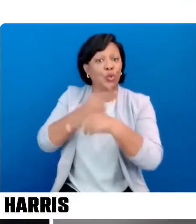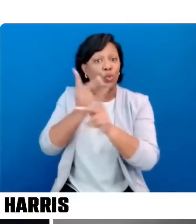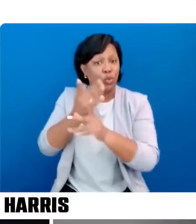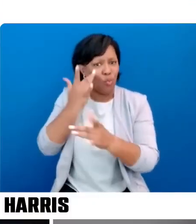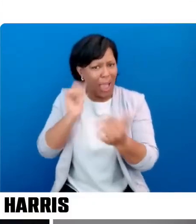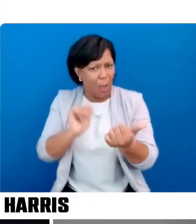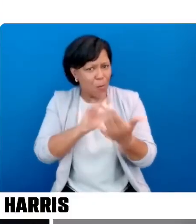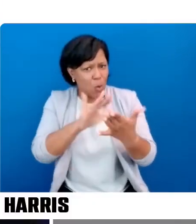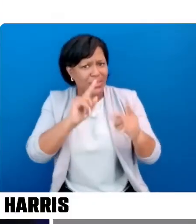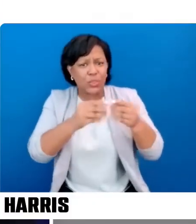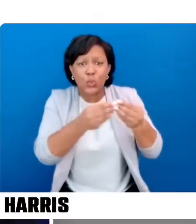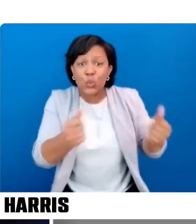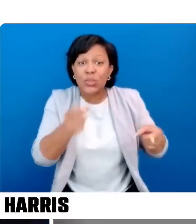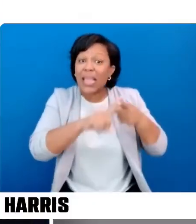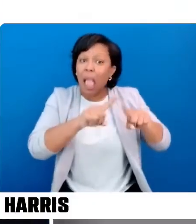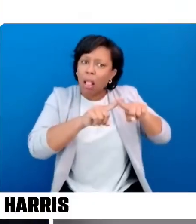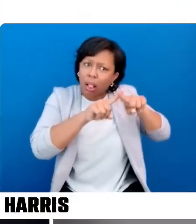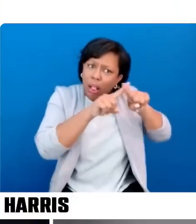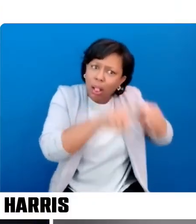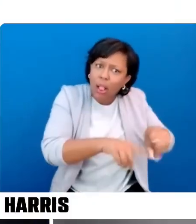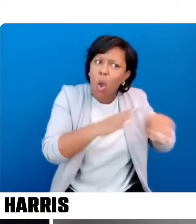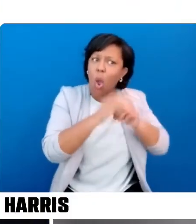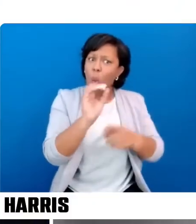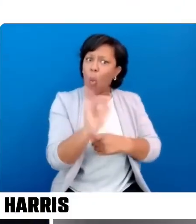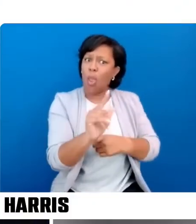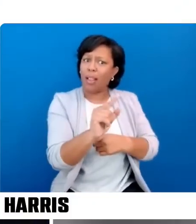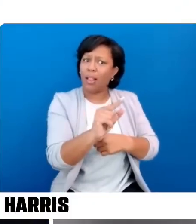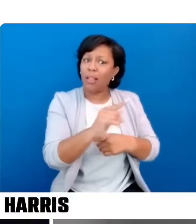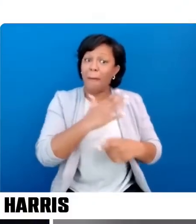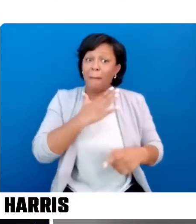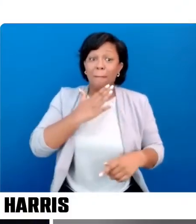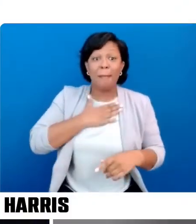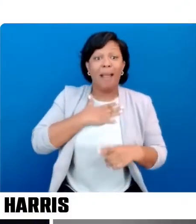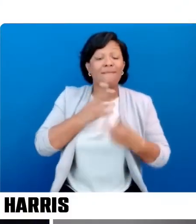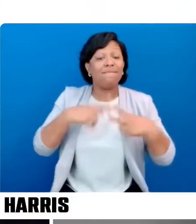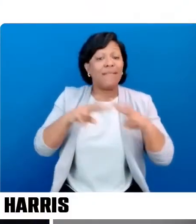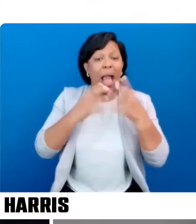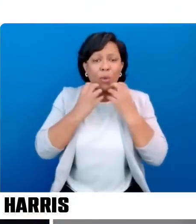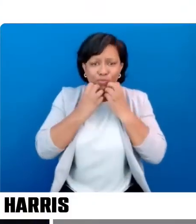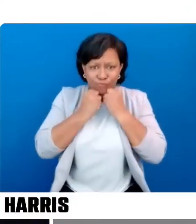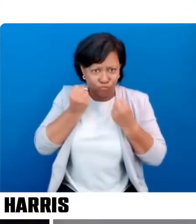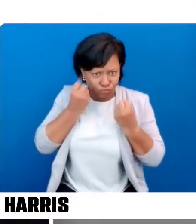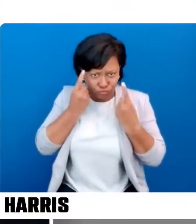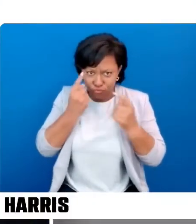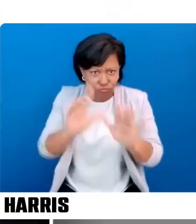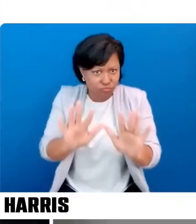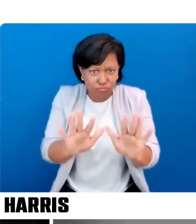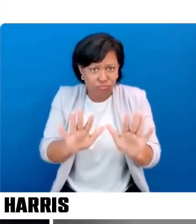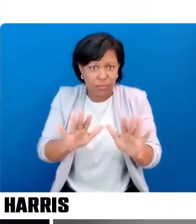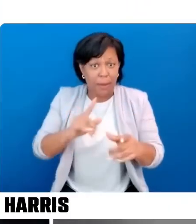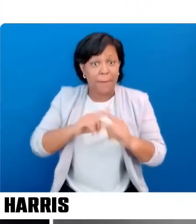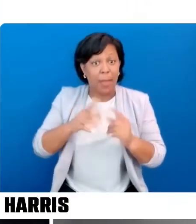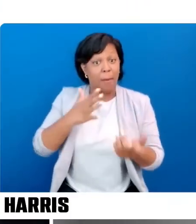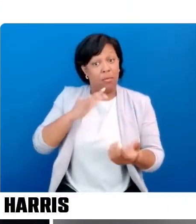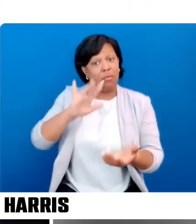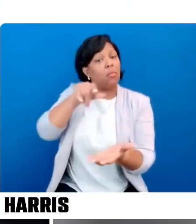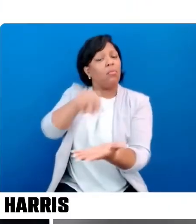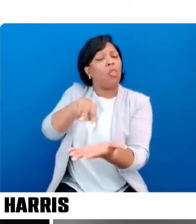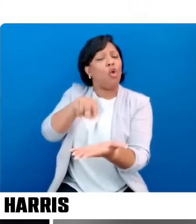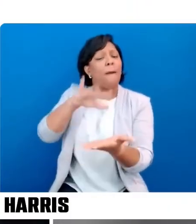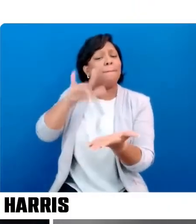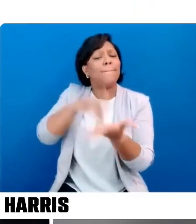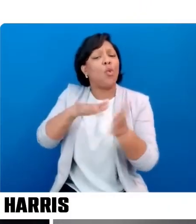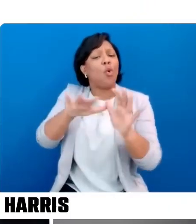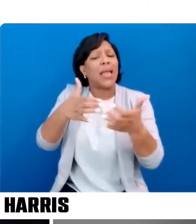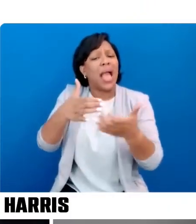oil. As it relates to my values, let me tell you, I grew up a middle-class kid raised by a hardworking mother who